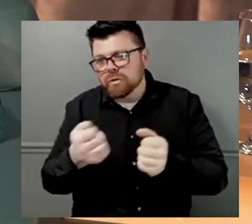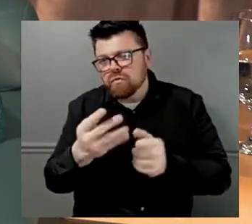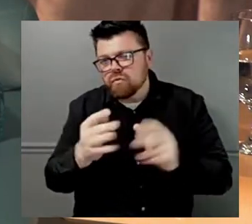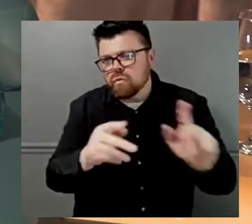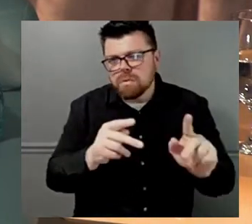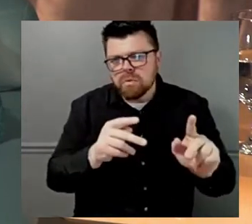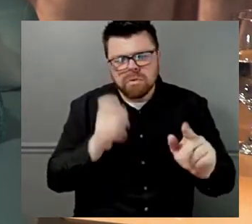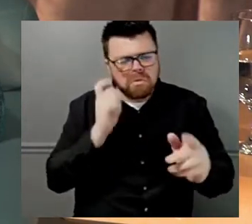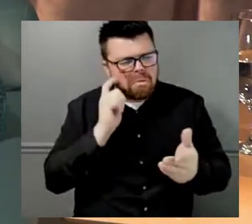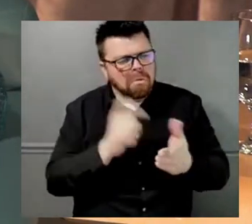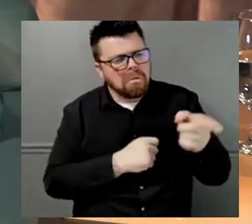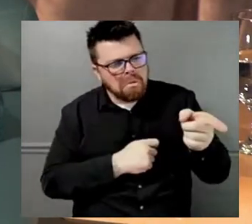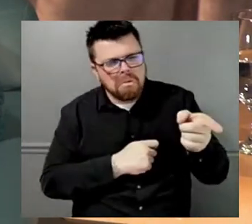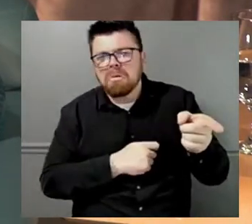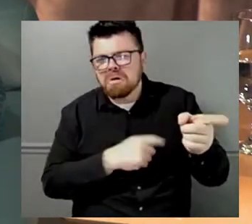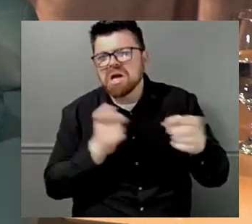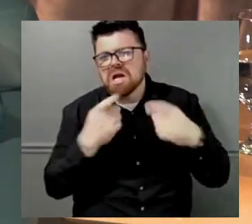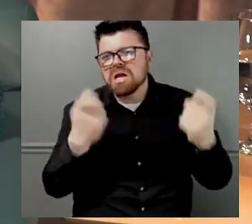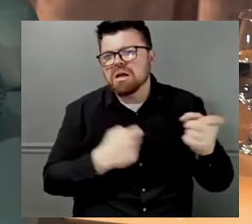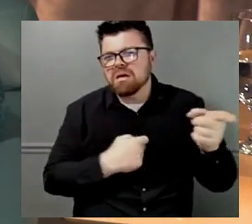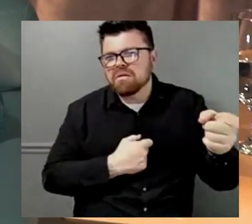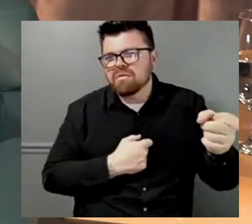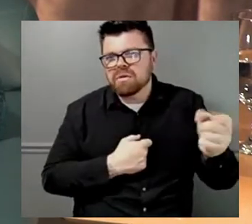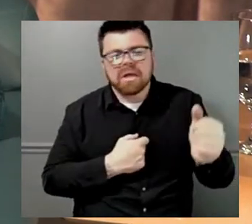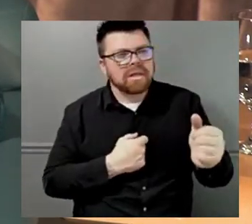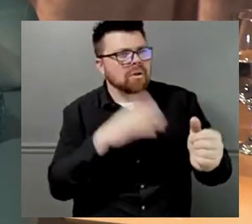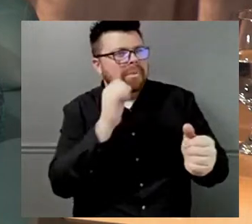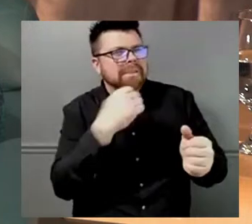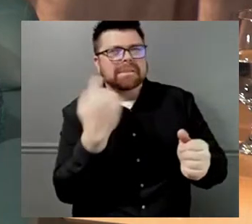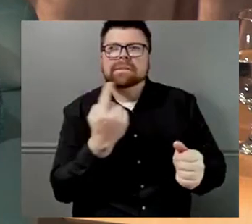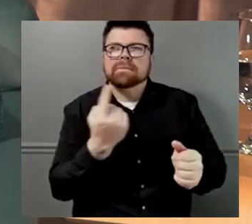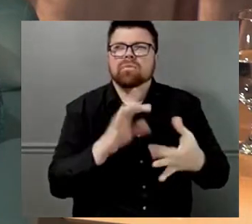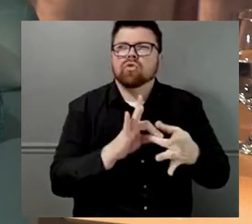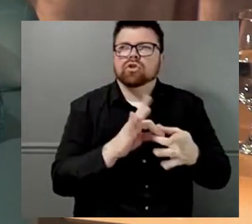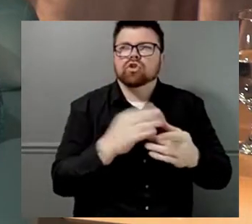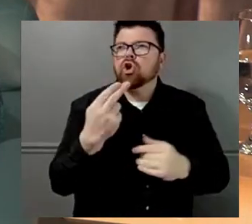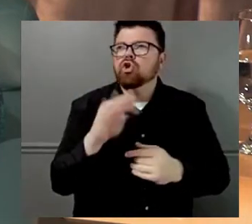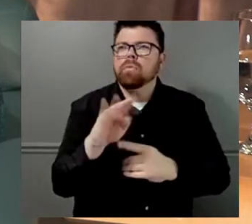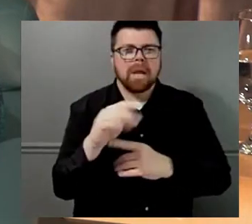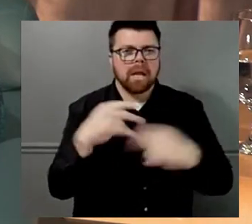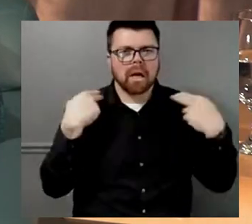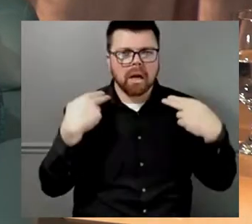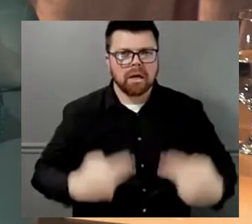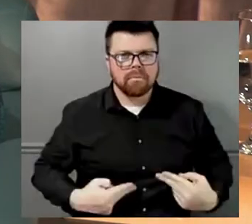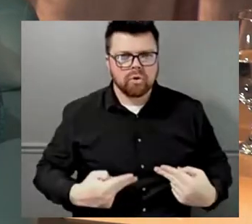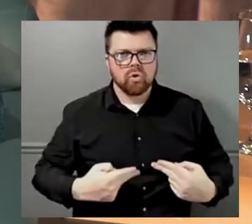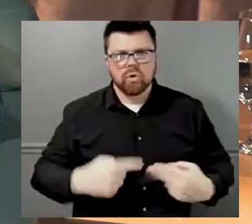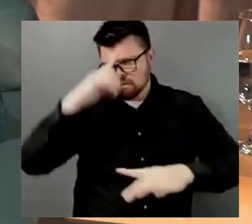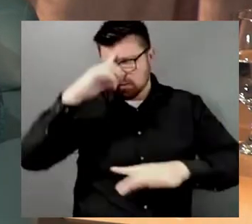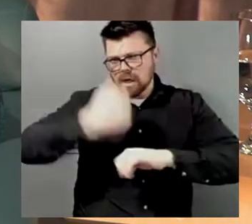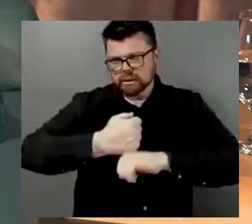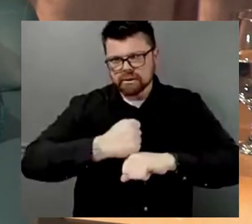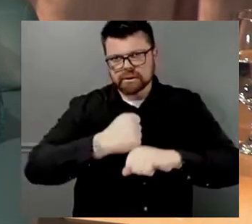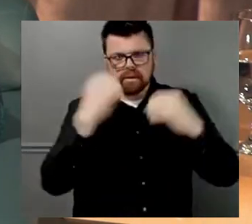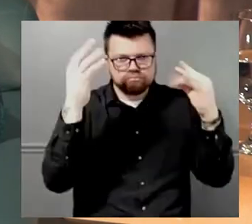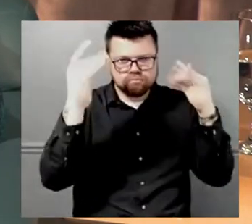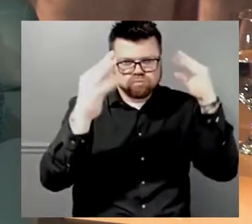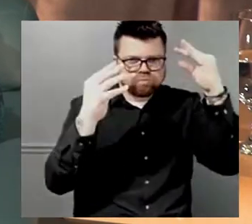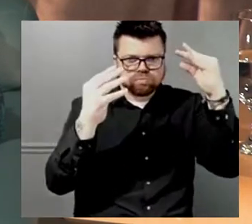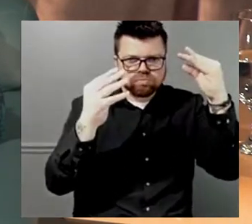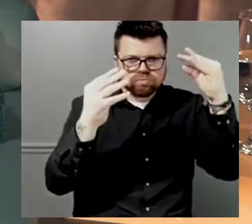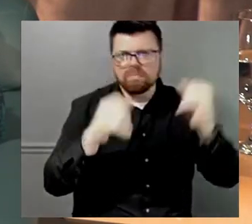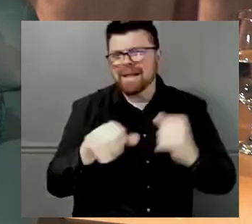Fundamentally, that they were missing some component of humanity. But that was very rare.